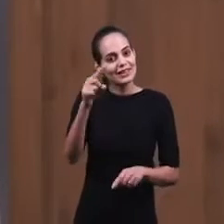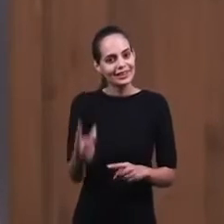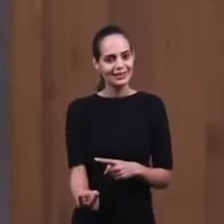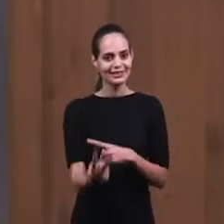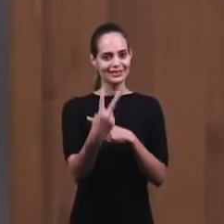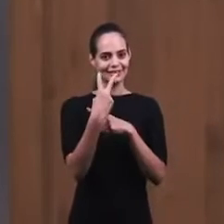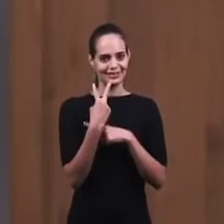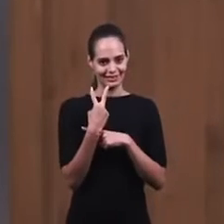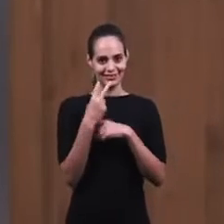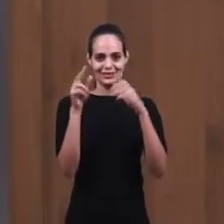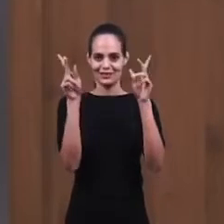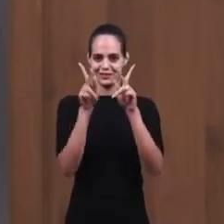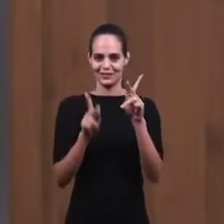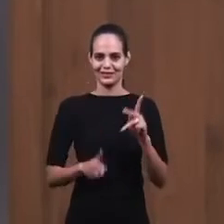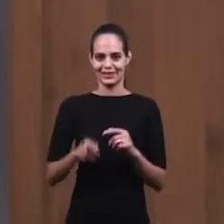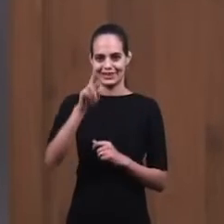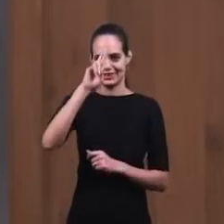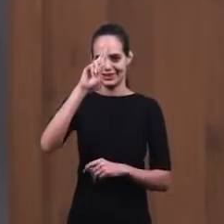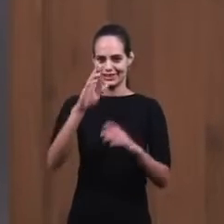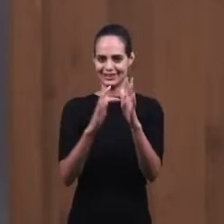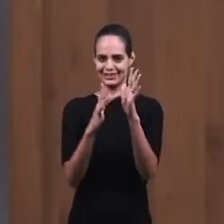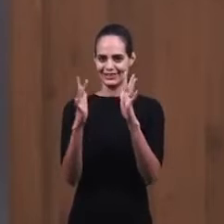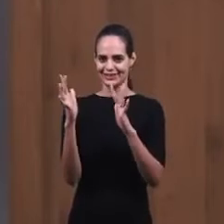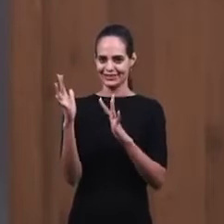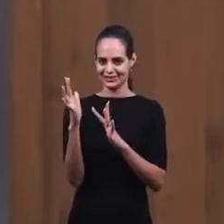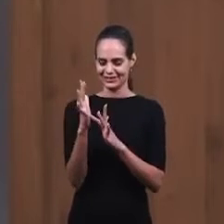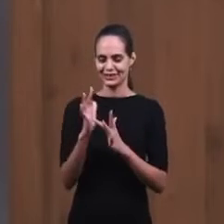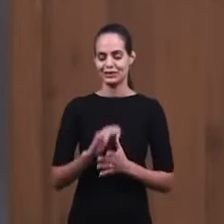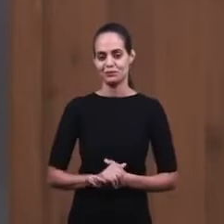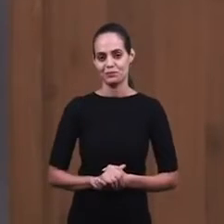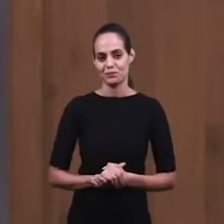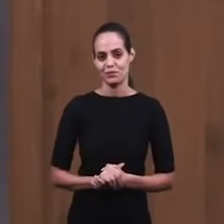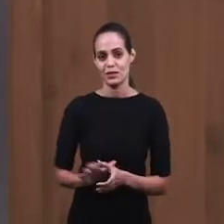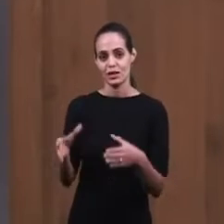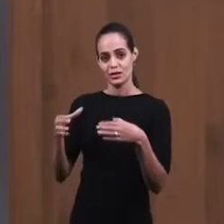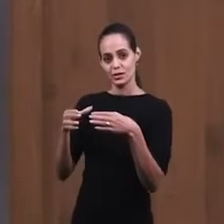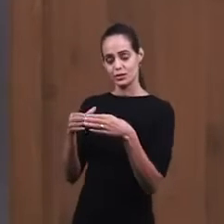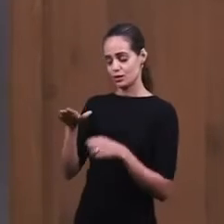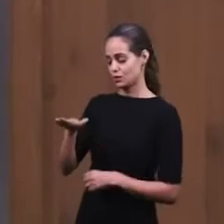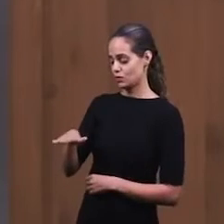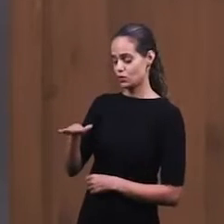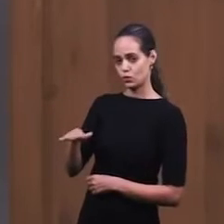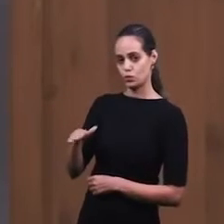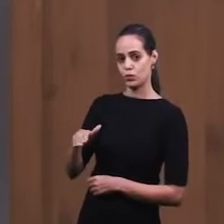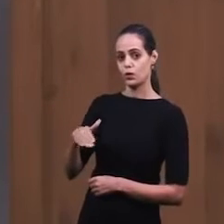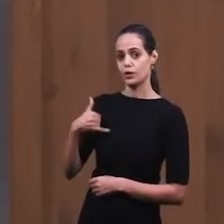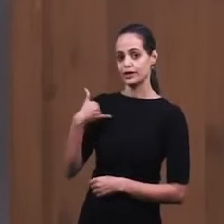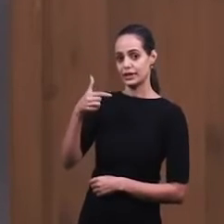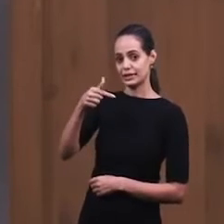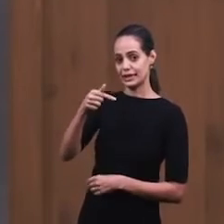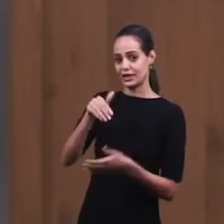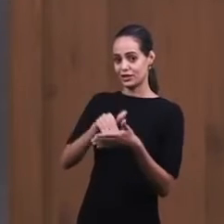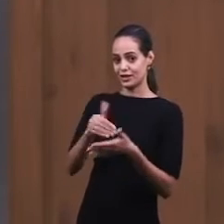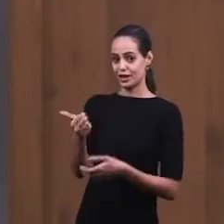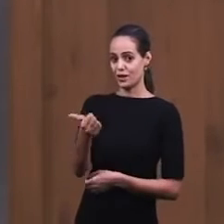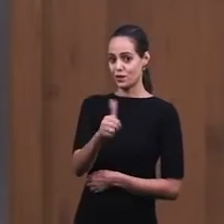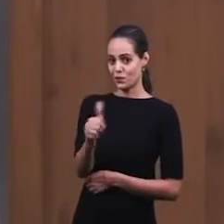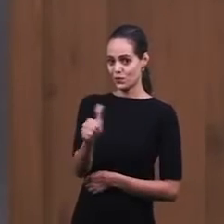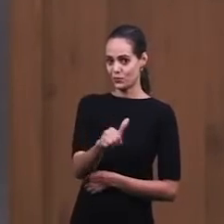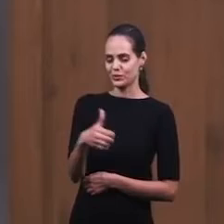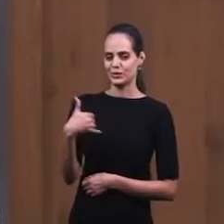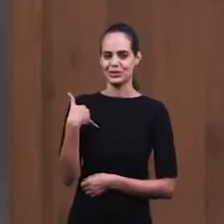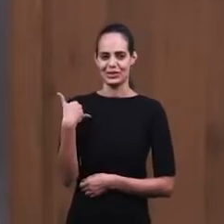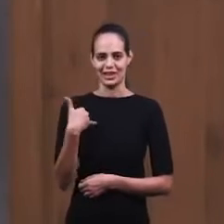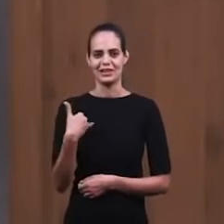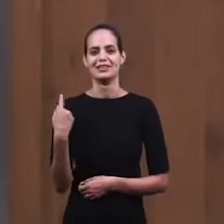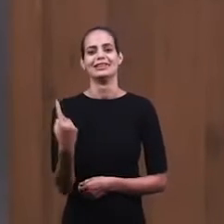watching us with the peace of the Lord Jesus. This class is composed of children from 7 to 11 years old, and